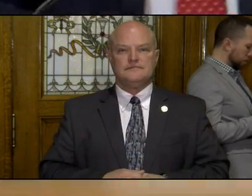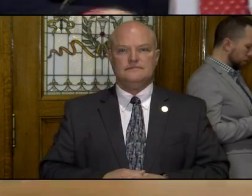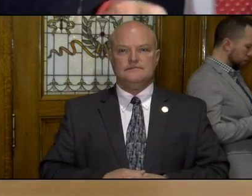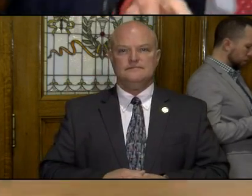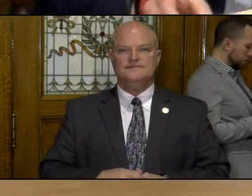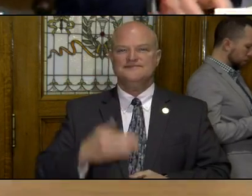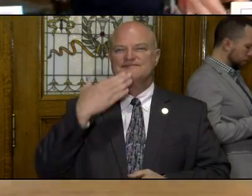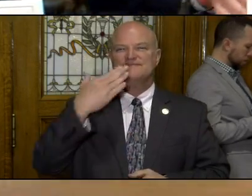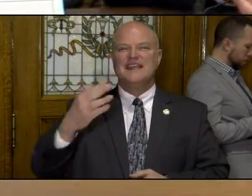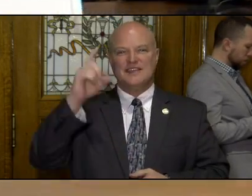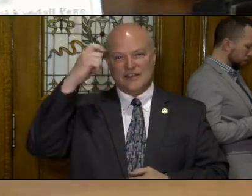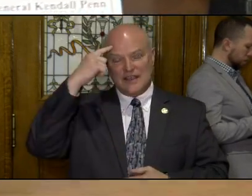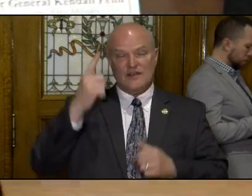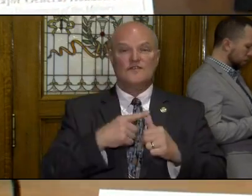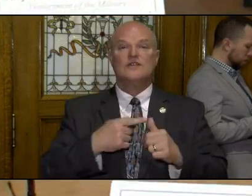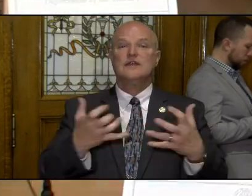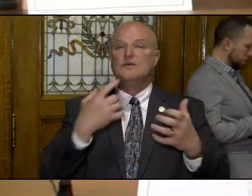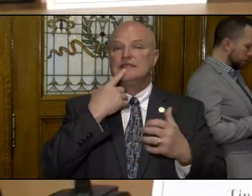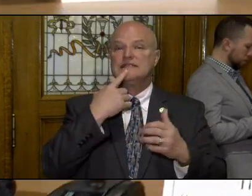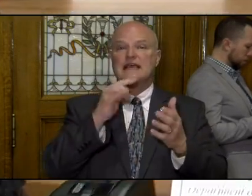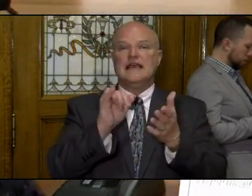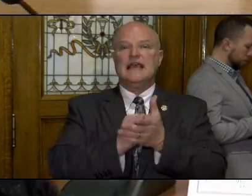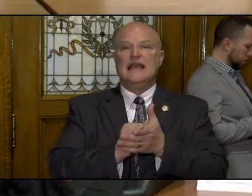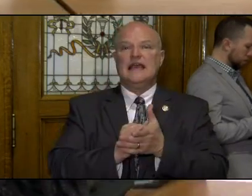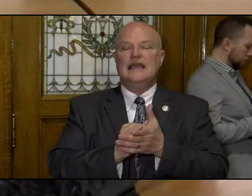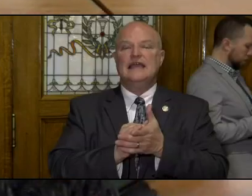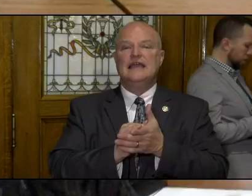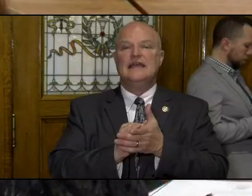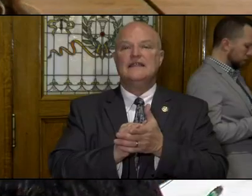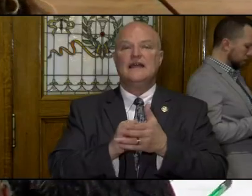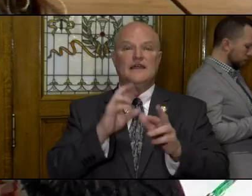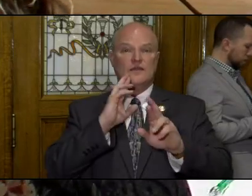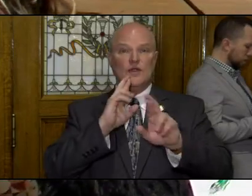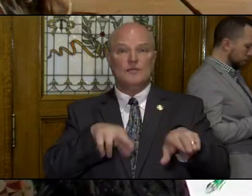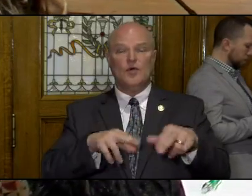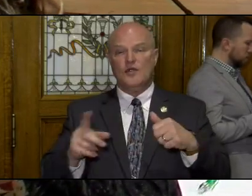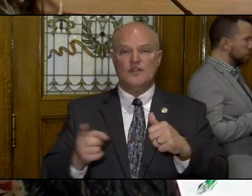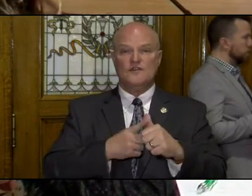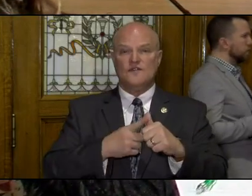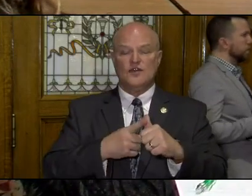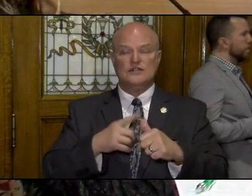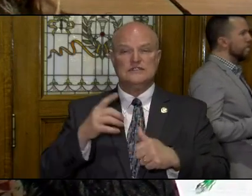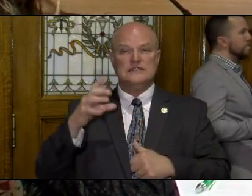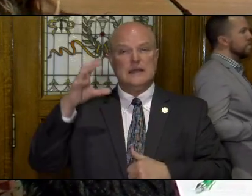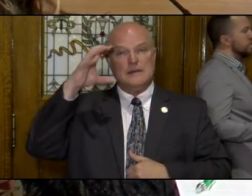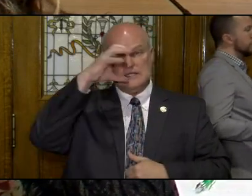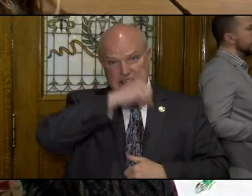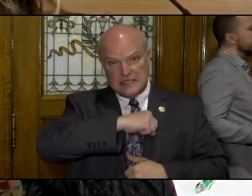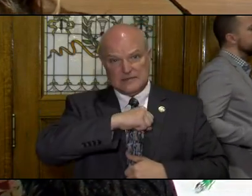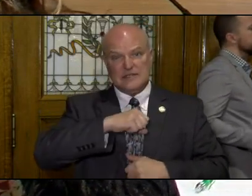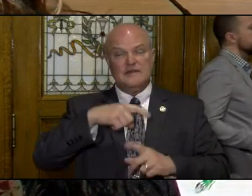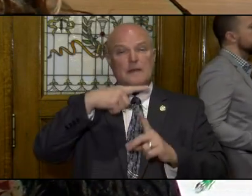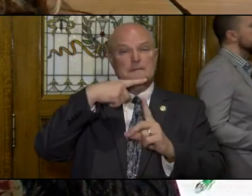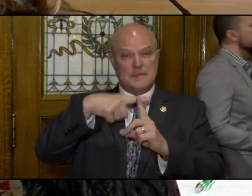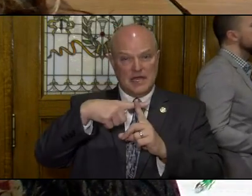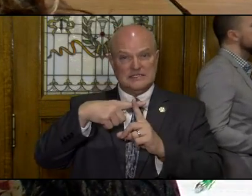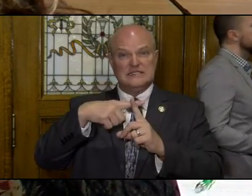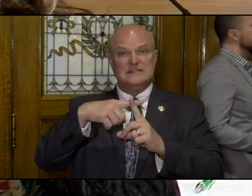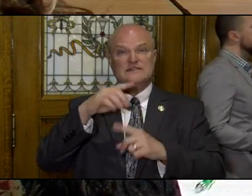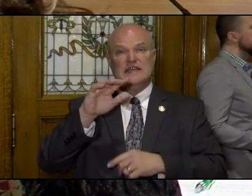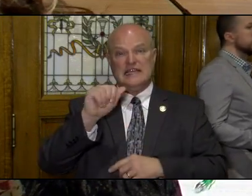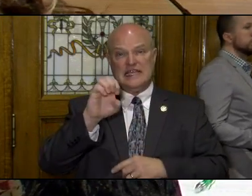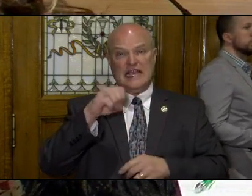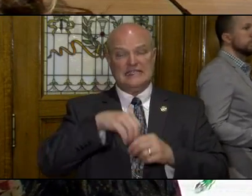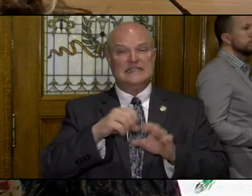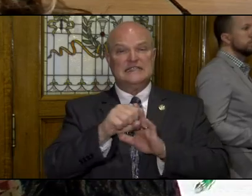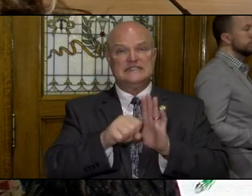Thank you, Governor. First, I'd like to say that the report of the first presumptive positive